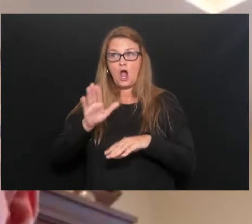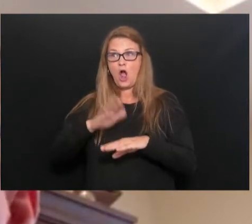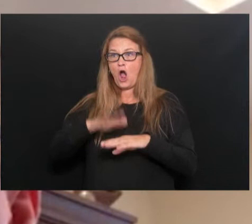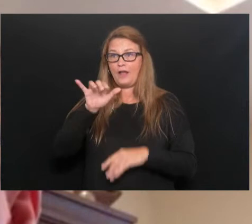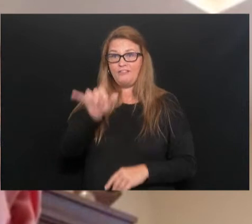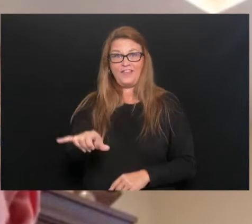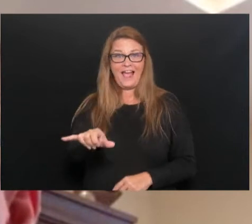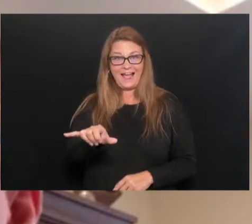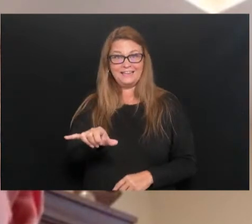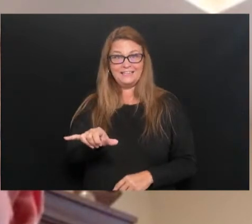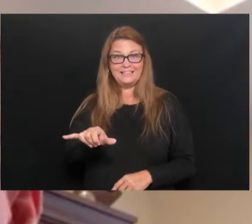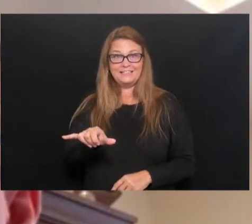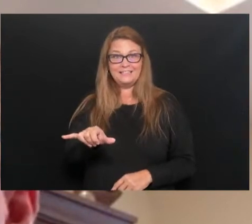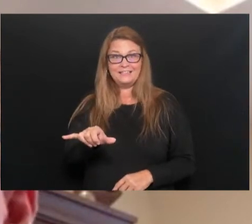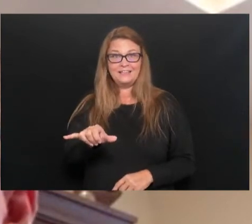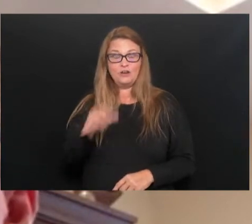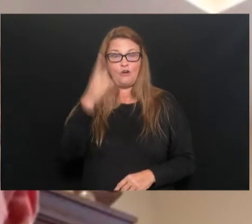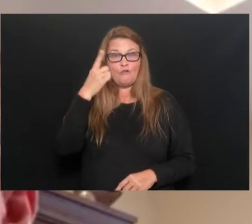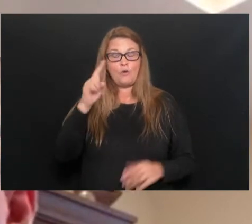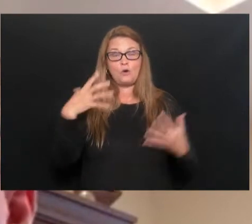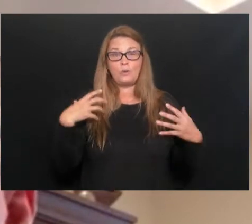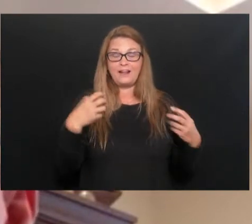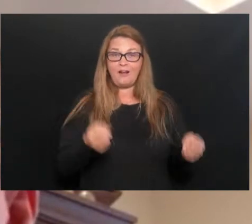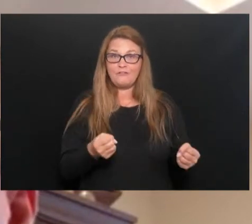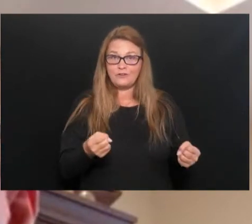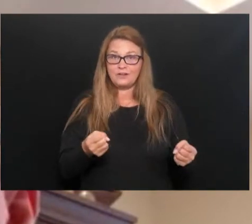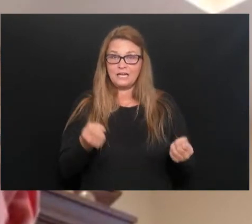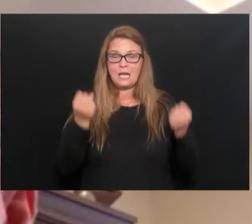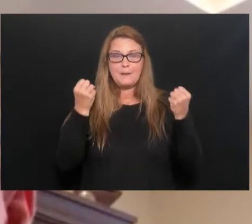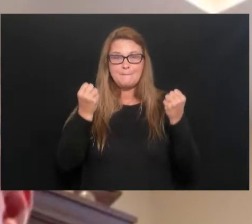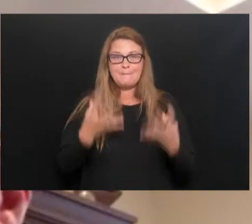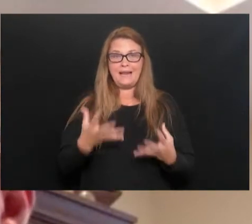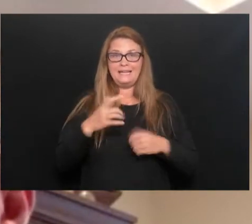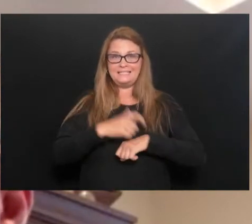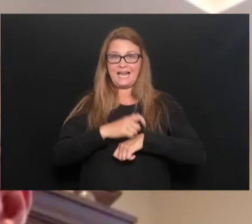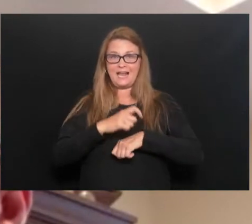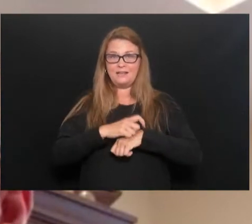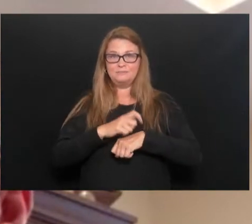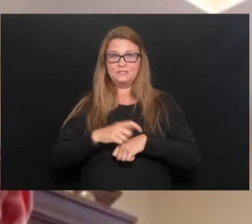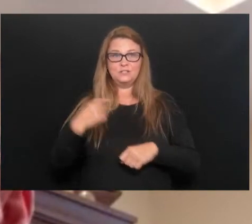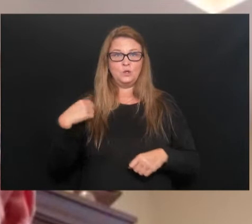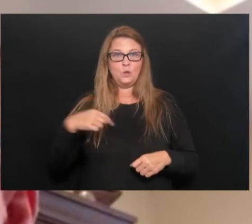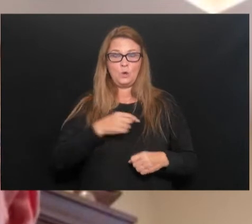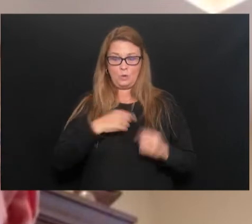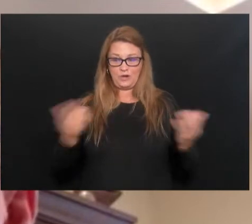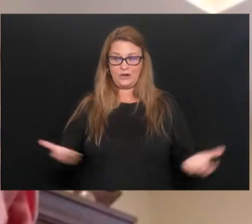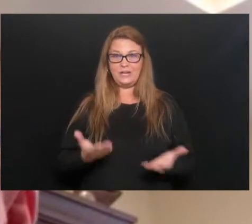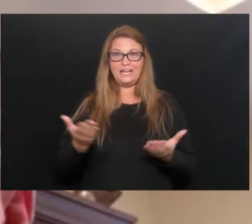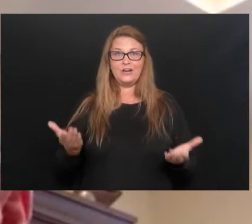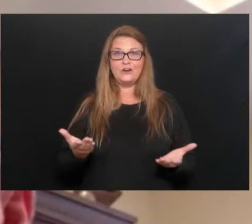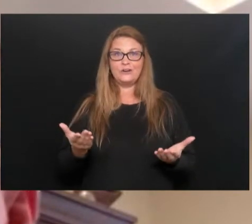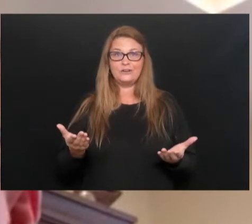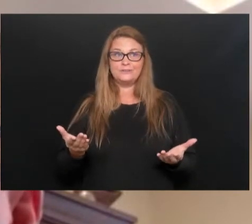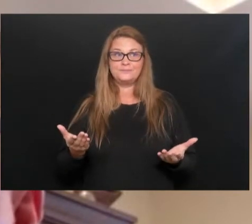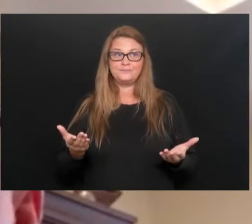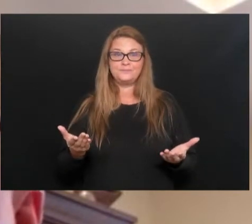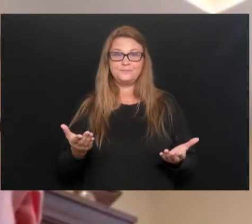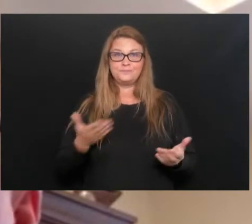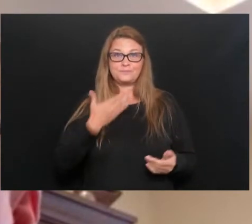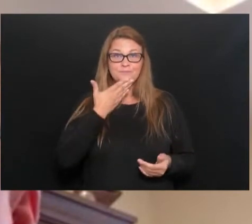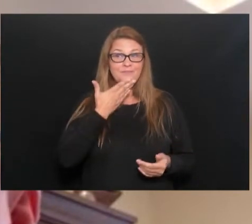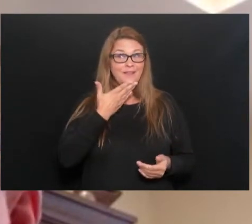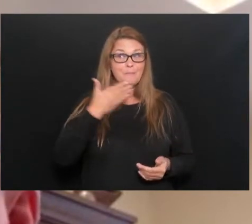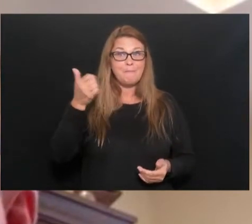their sole means. As the governor pointed out multiple times, every time we come on this press conference, the best tool